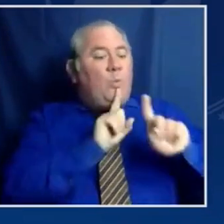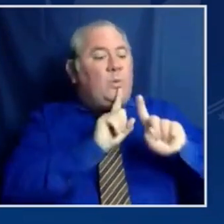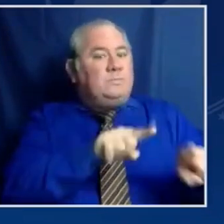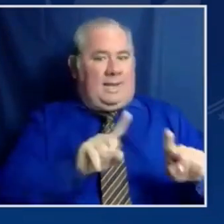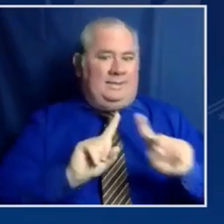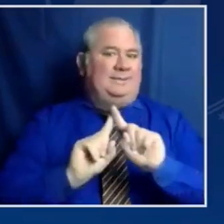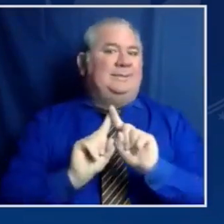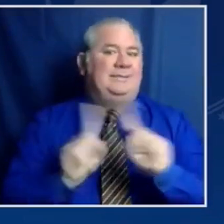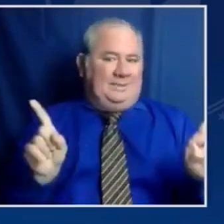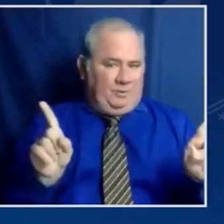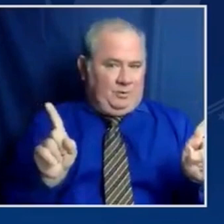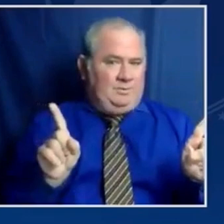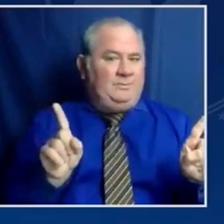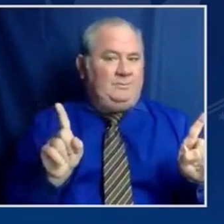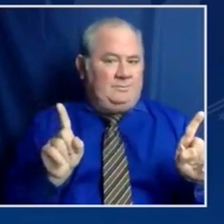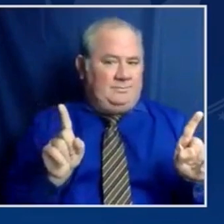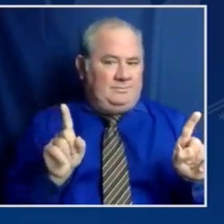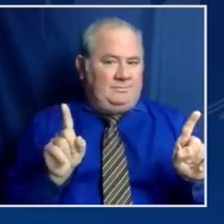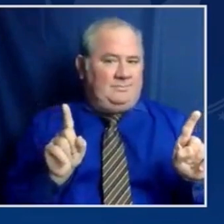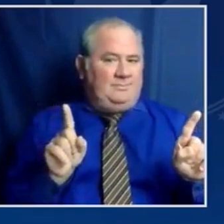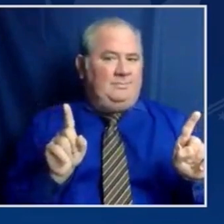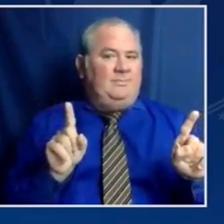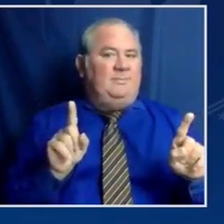thugs that stormed the Capitol."